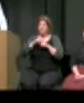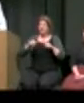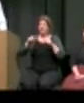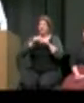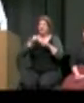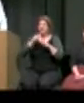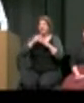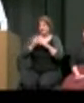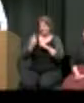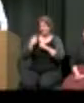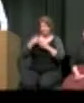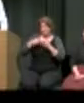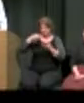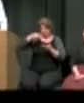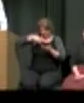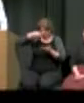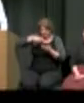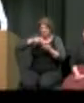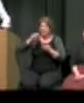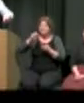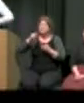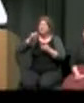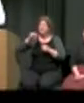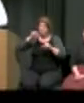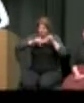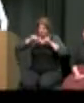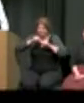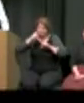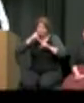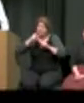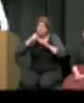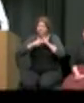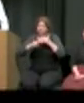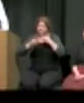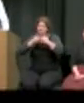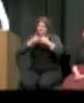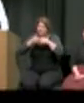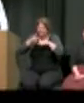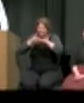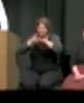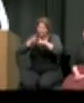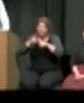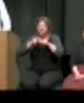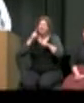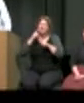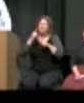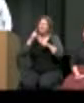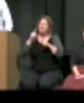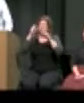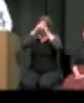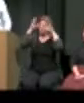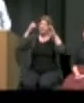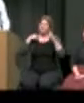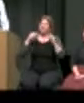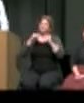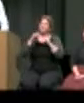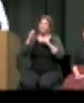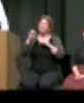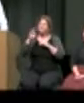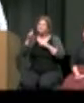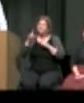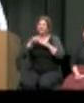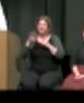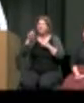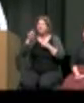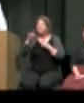some samples last year to see what material is up against that slope. Originally thought it would be a little bit more sand or